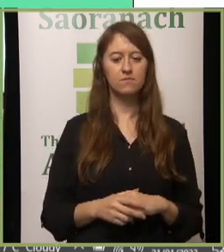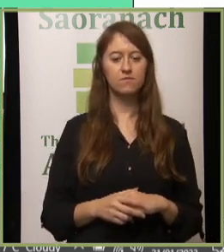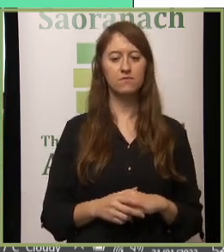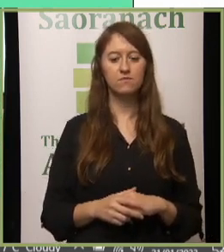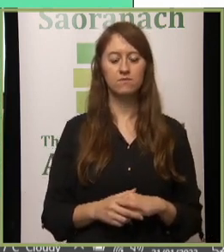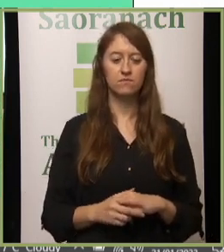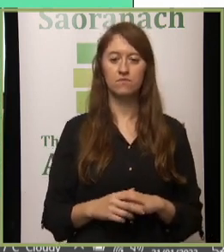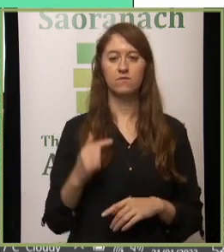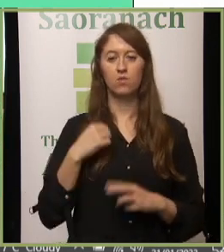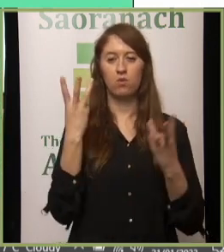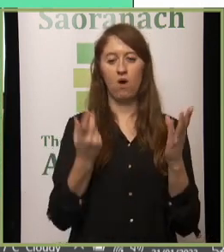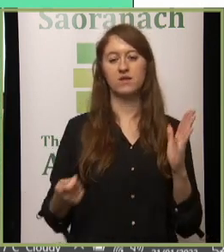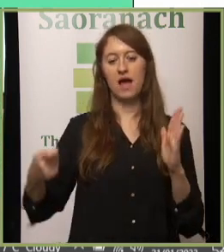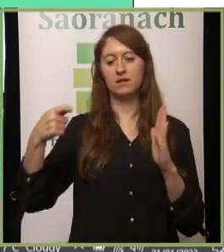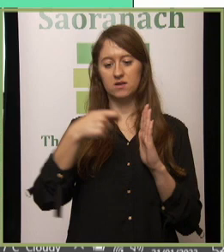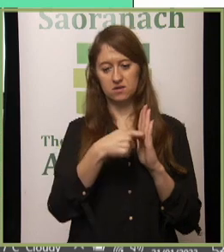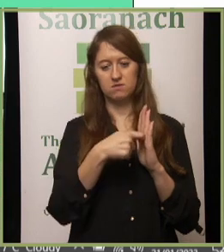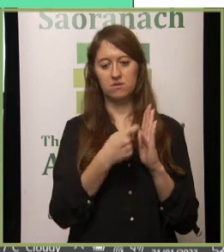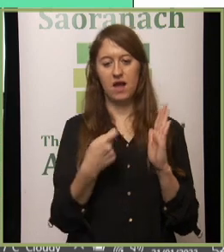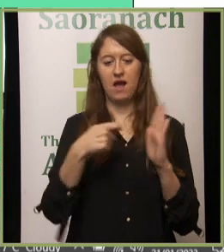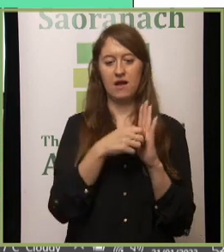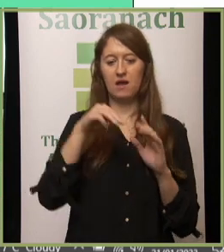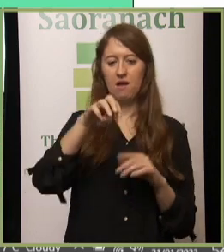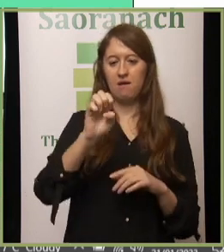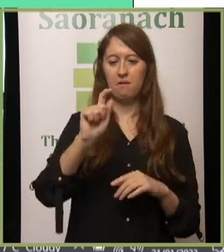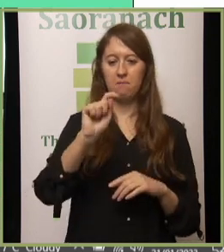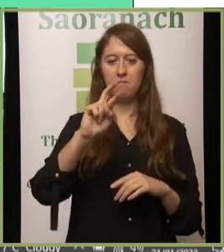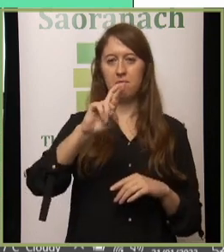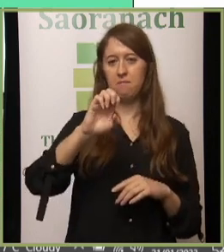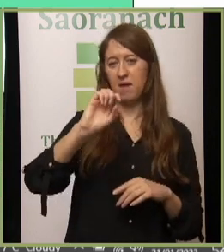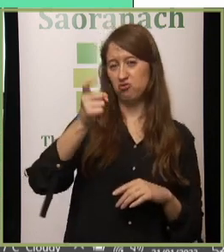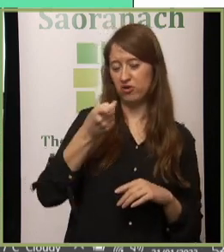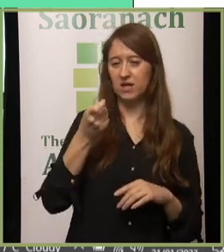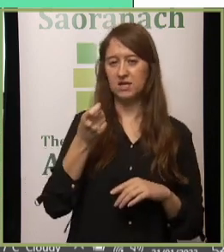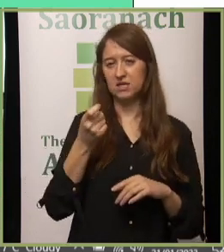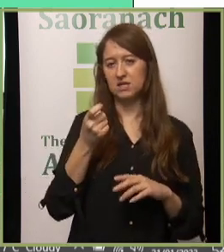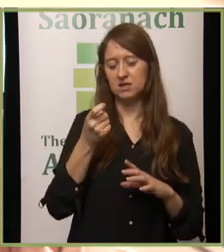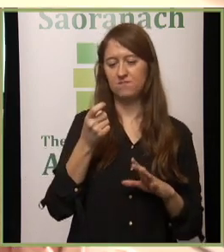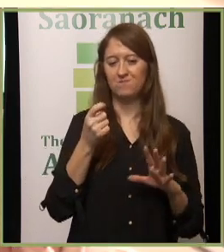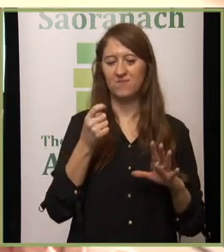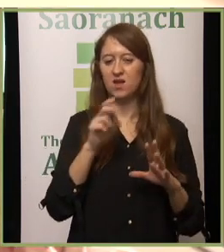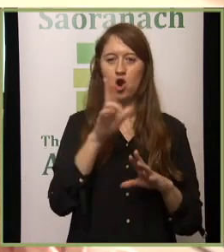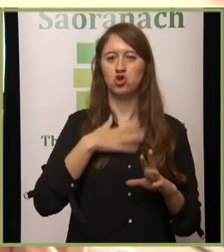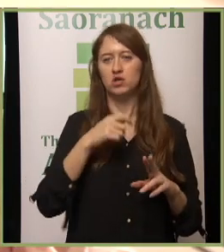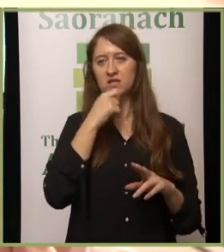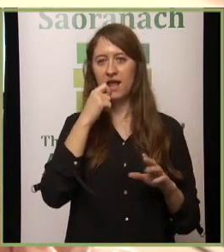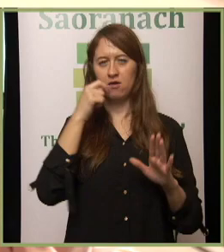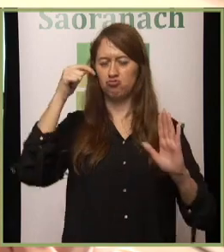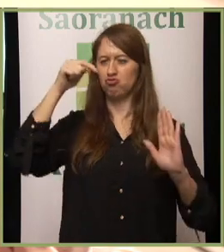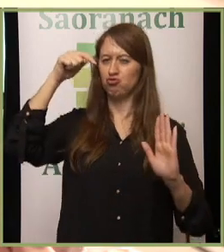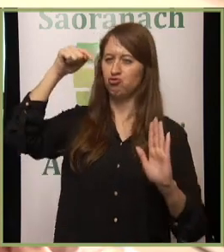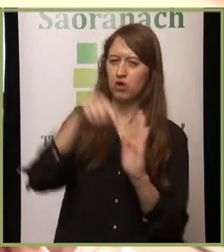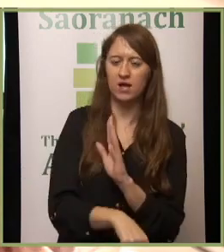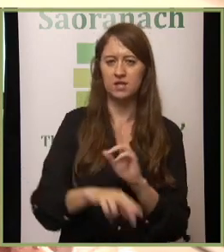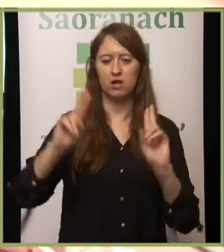Thanks. We'd just like to add a metrics instead of, say, drastically reduced, and in line with an earlier